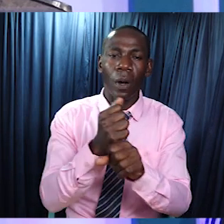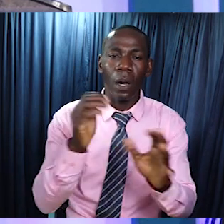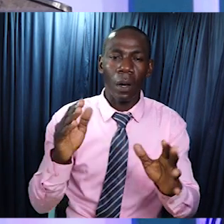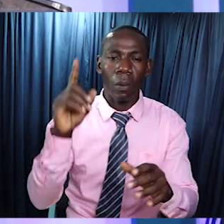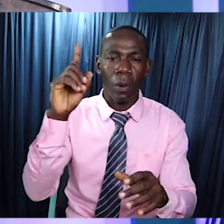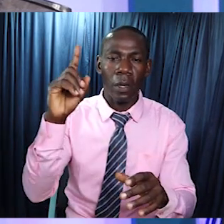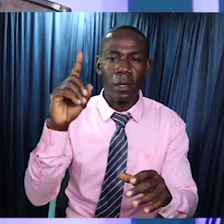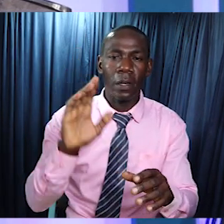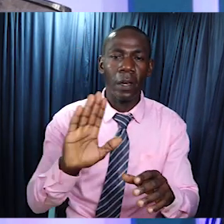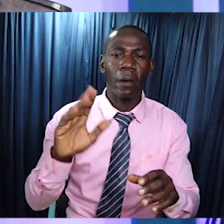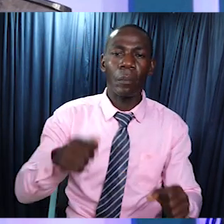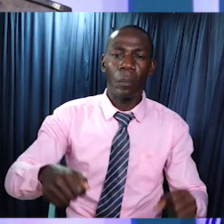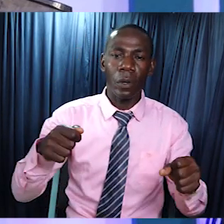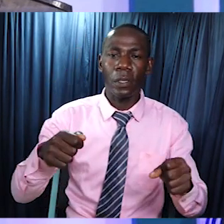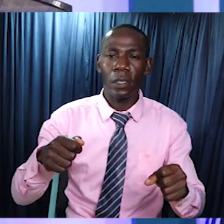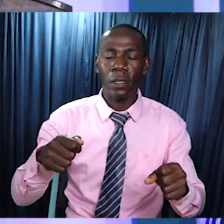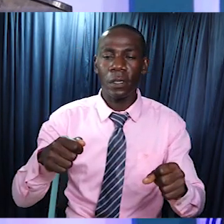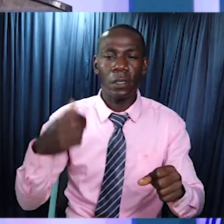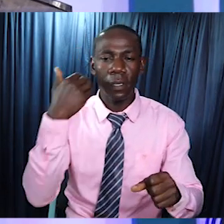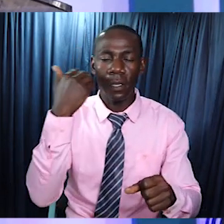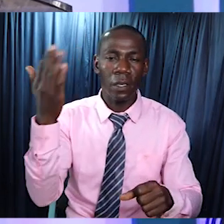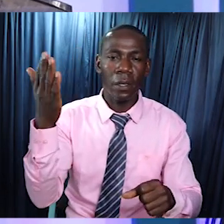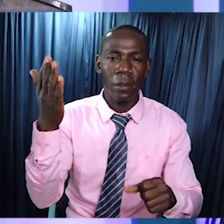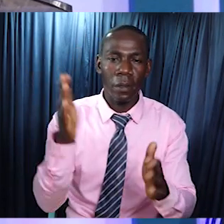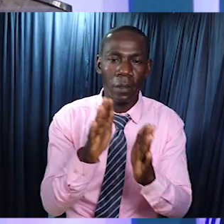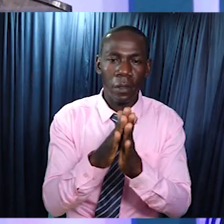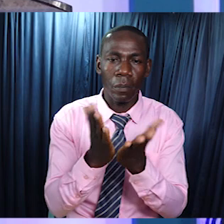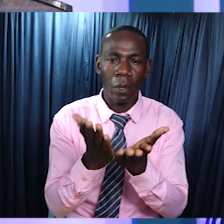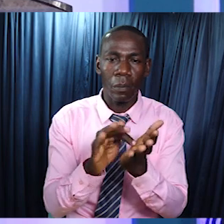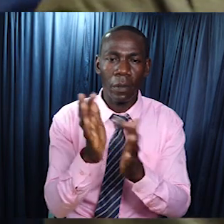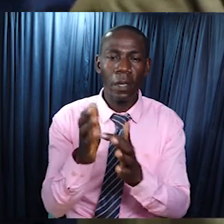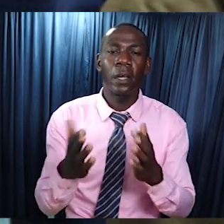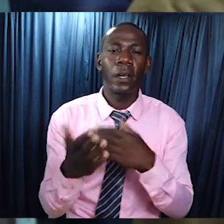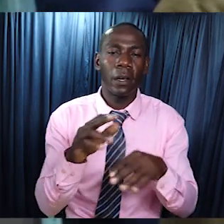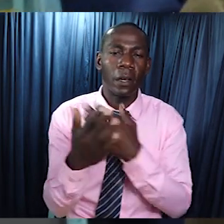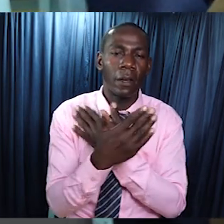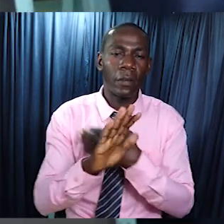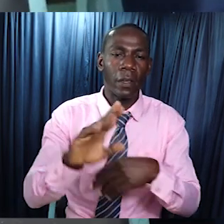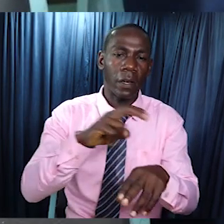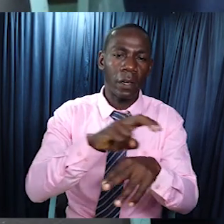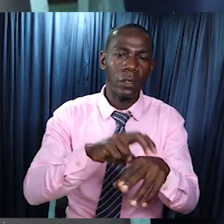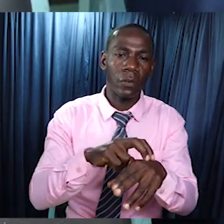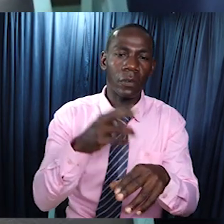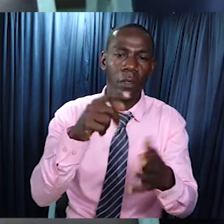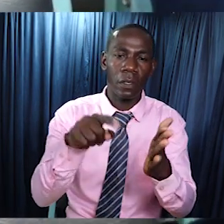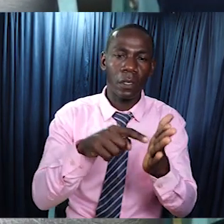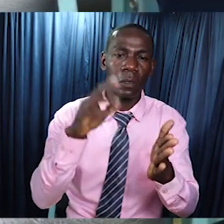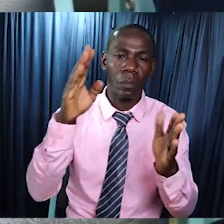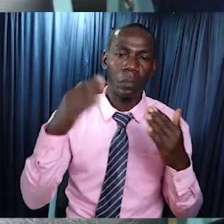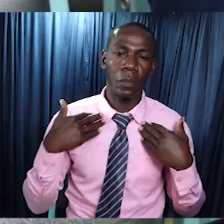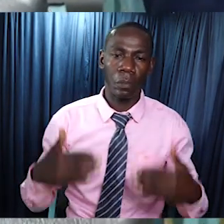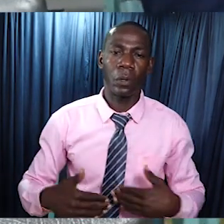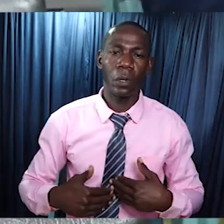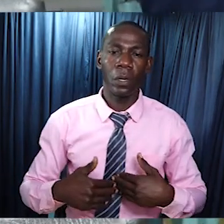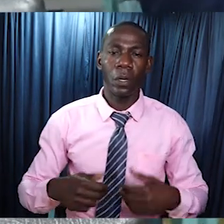One servant. Lakini ni mgonjwa. Who was sick. Naye alilipenda taifa la watu wale. He really loved the nation of those people. Mkuu